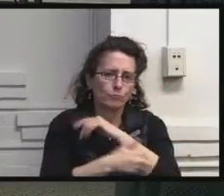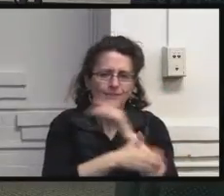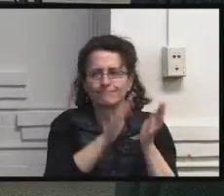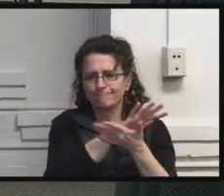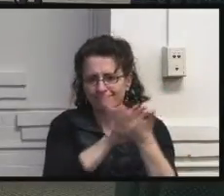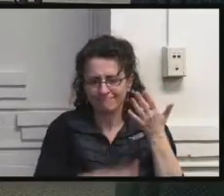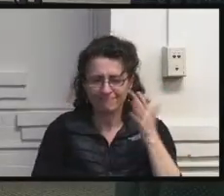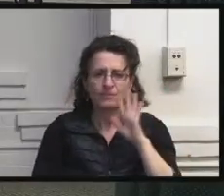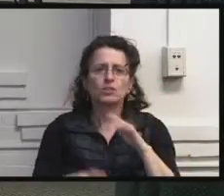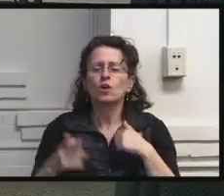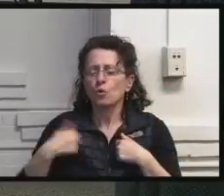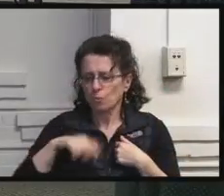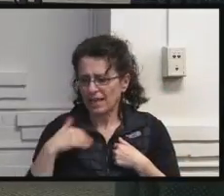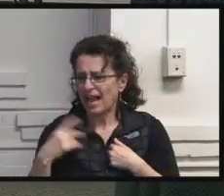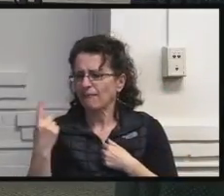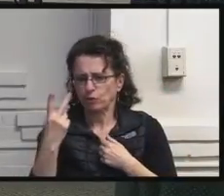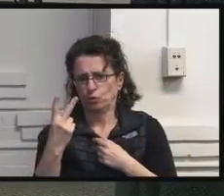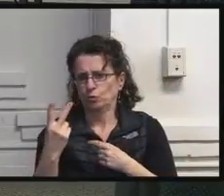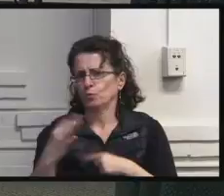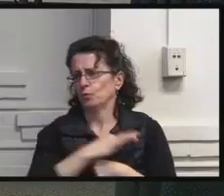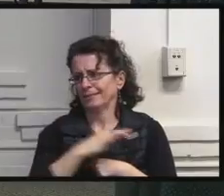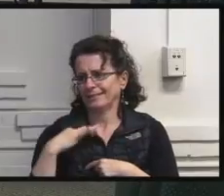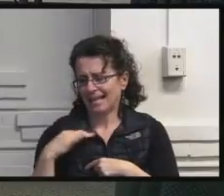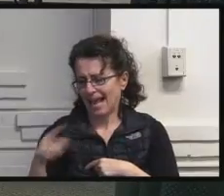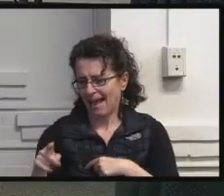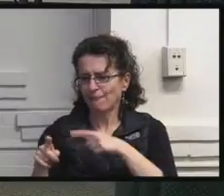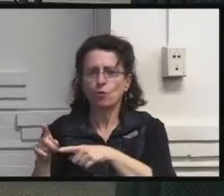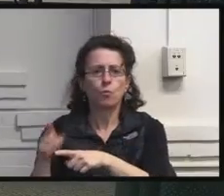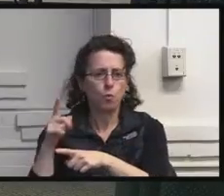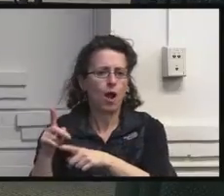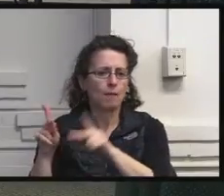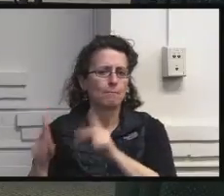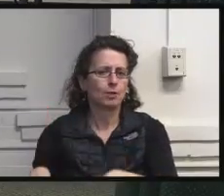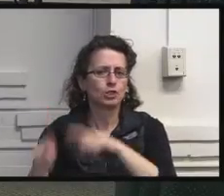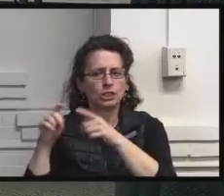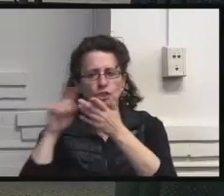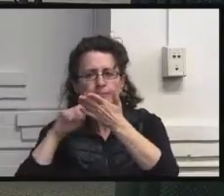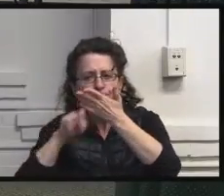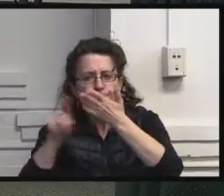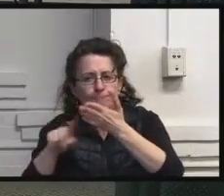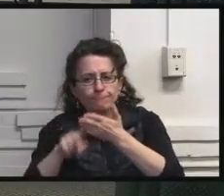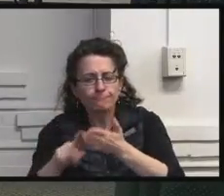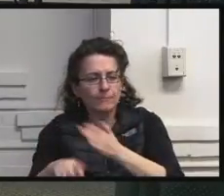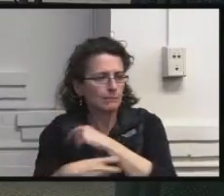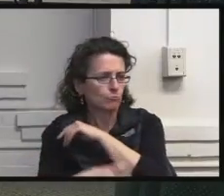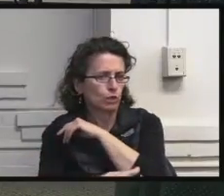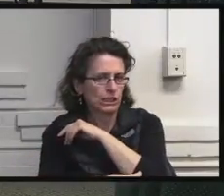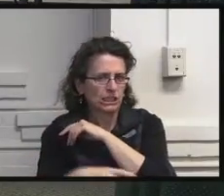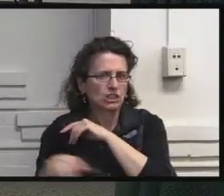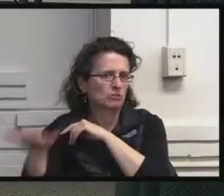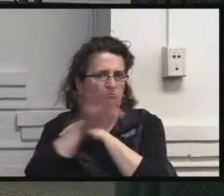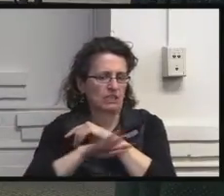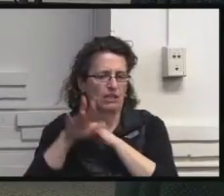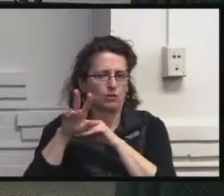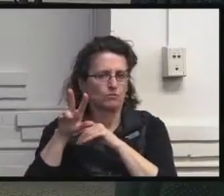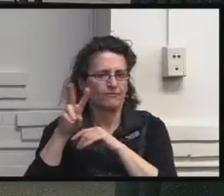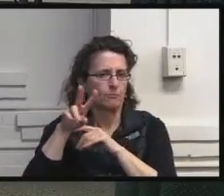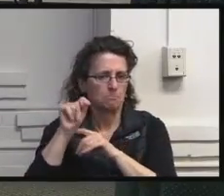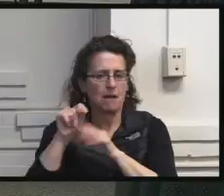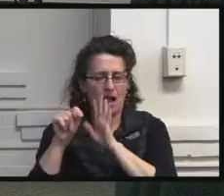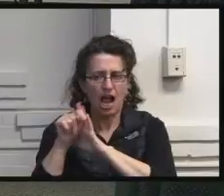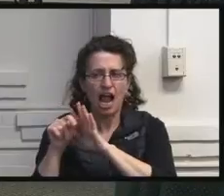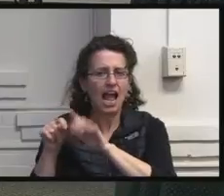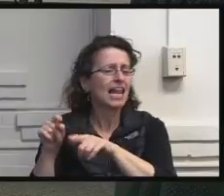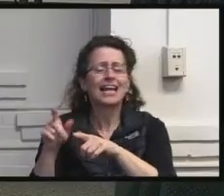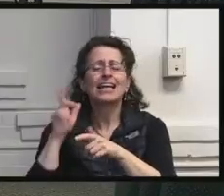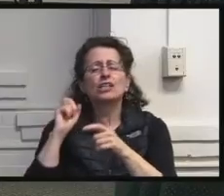So she's the one that identifies candidates. And this one popped on our list. It's kind of a magic black box. She takes a lot of different